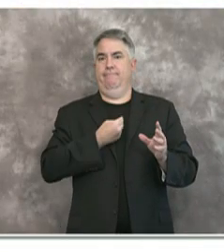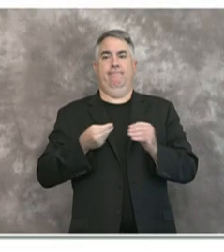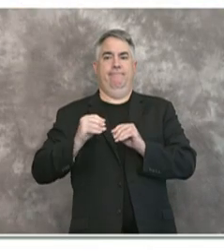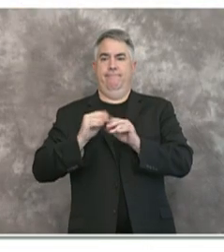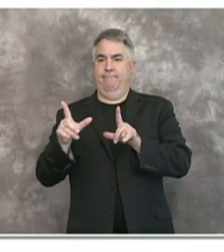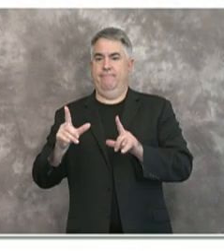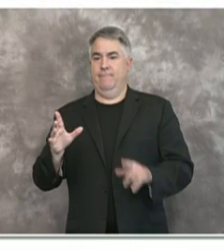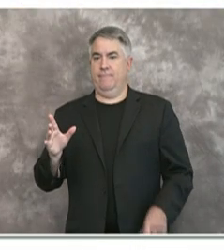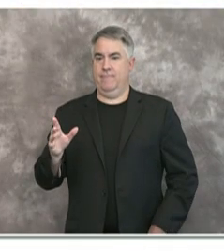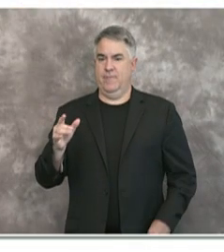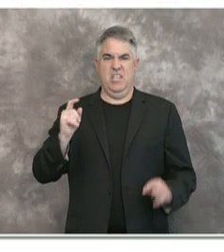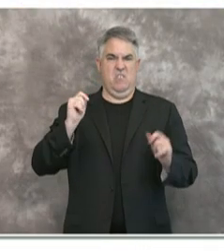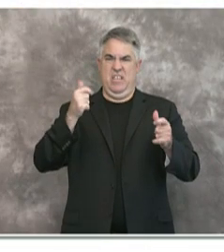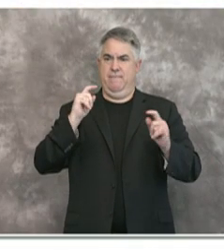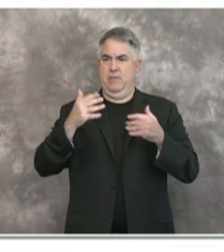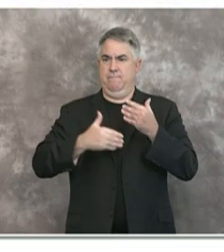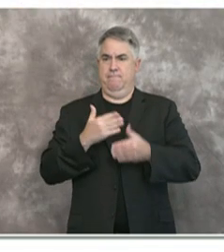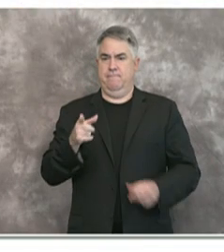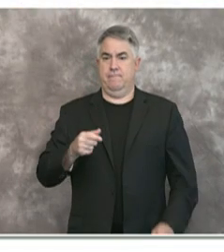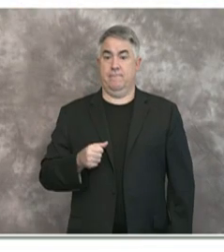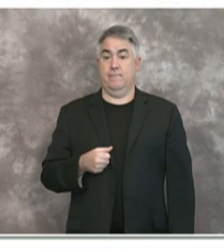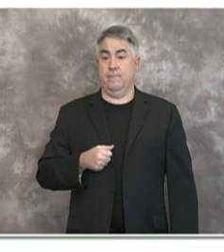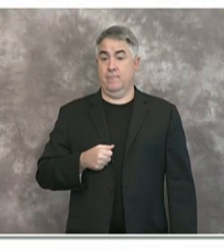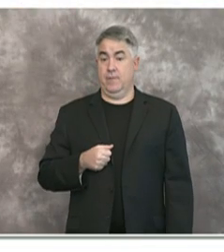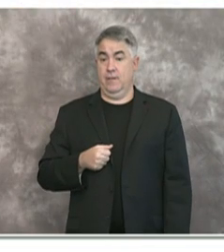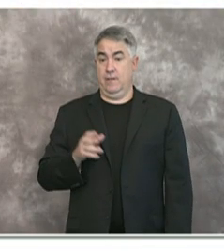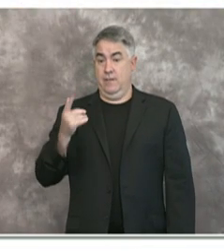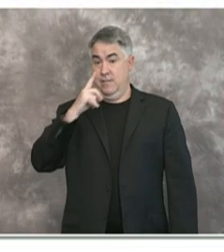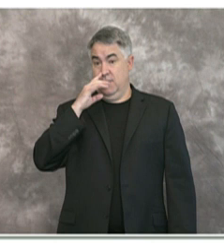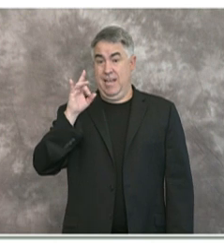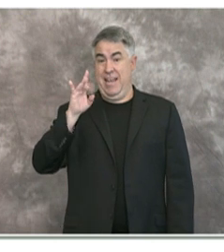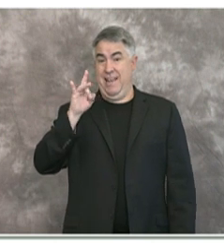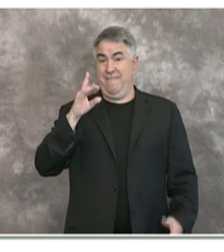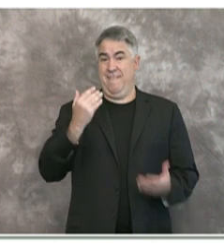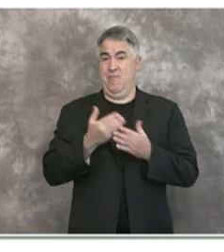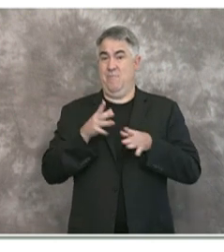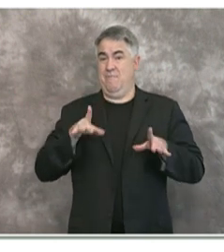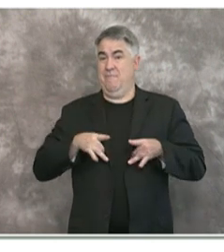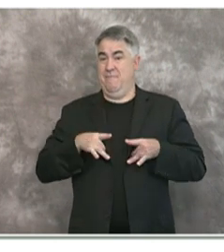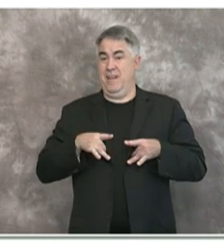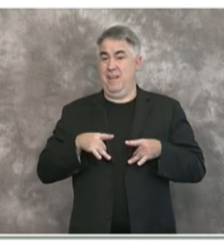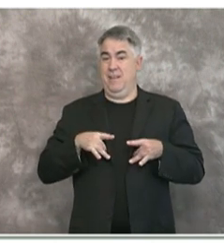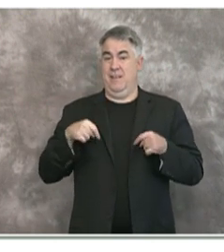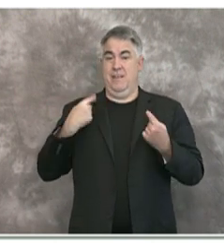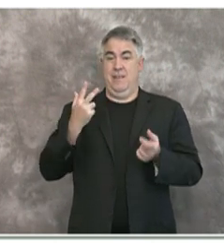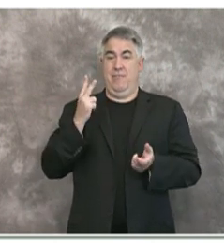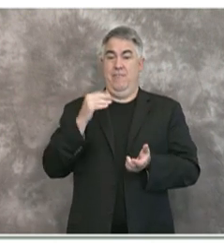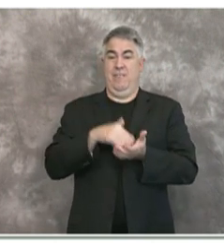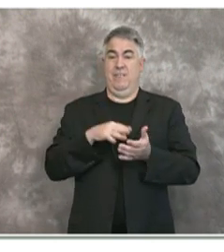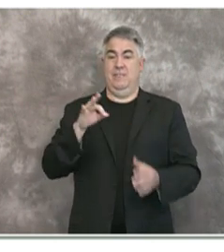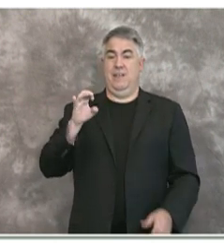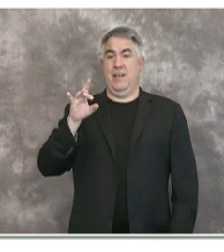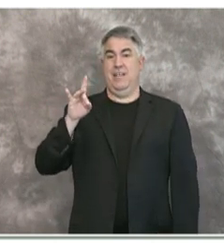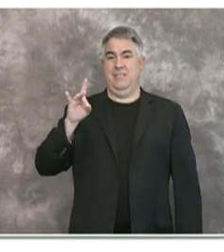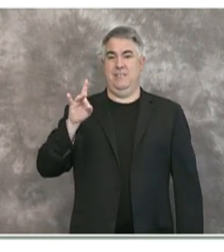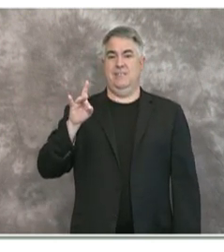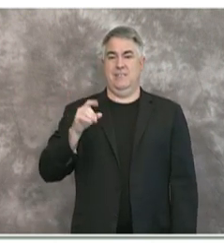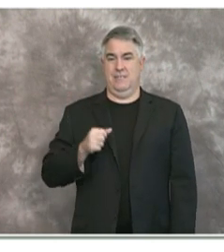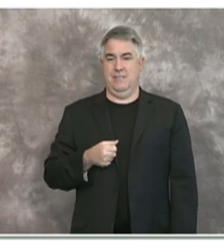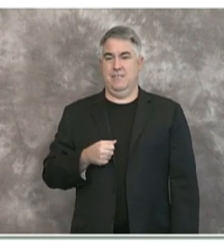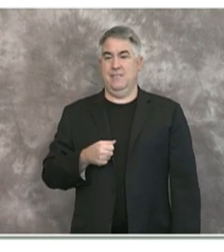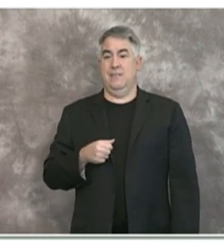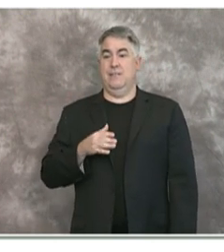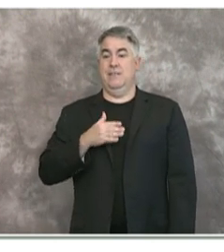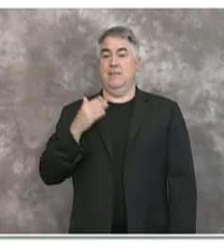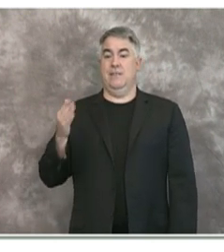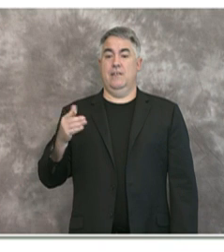through these quickly. Again, there today you can see 85 new positives out of 3,908 tests. We go to the next one. This